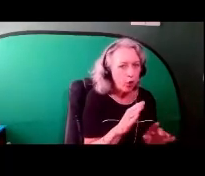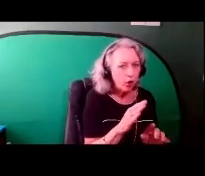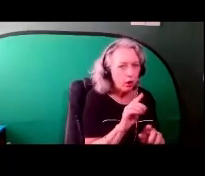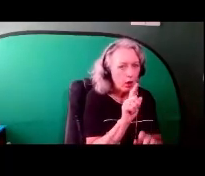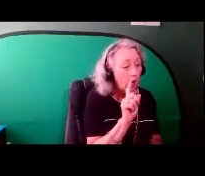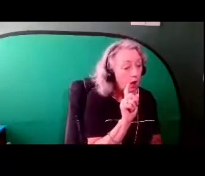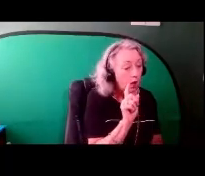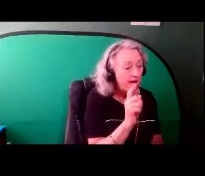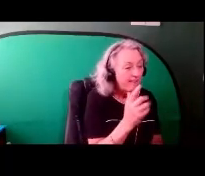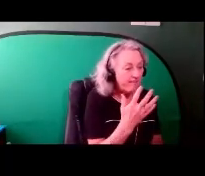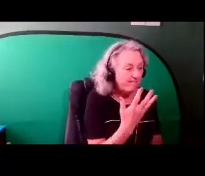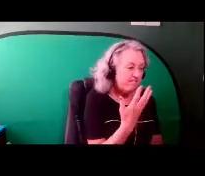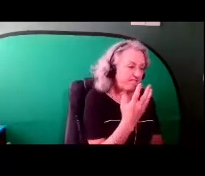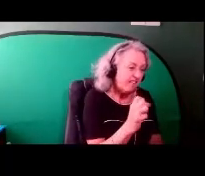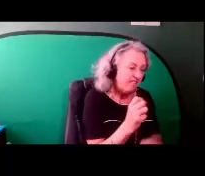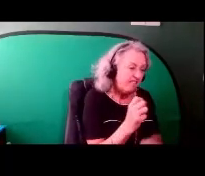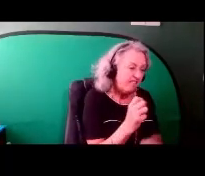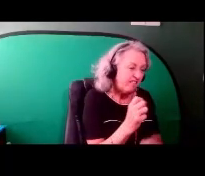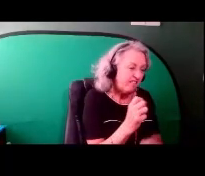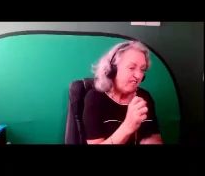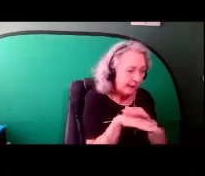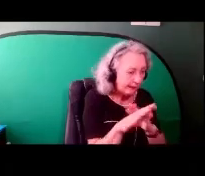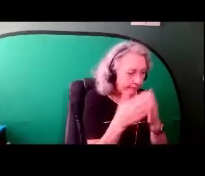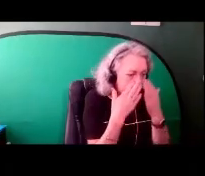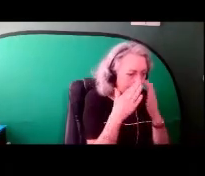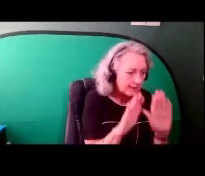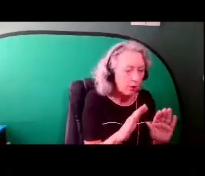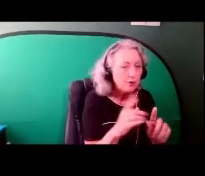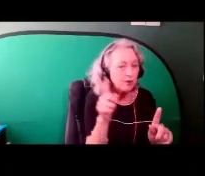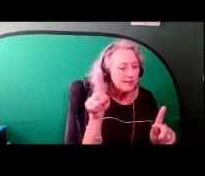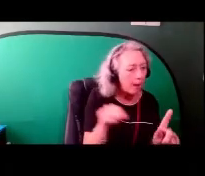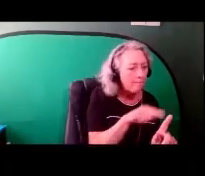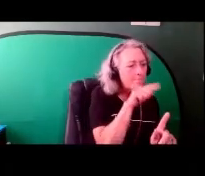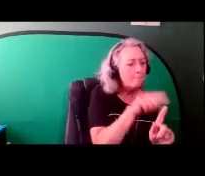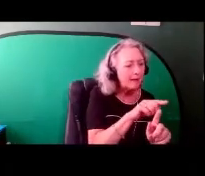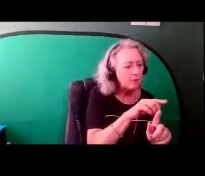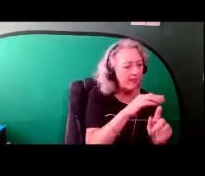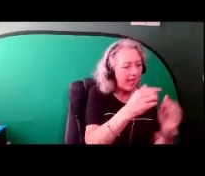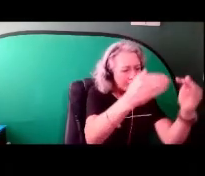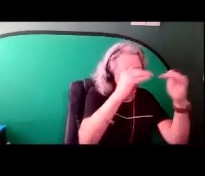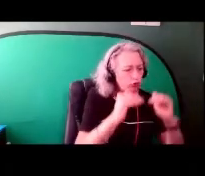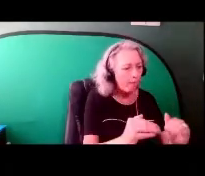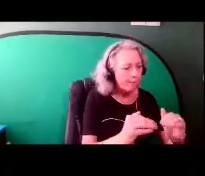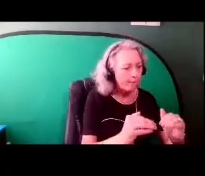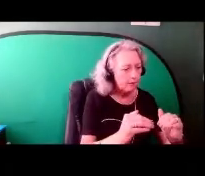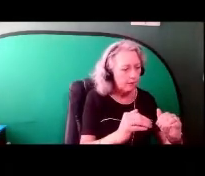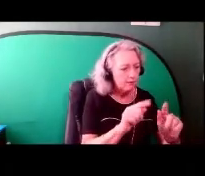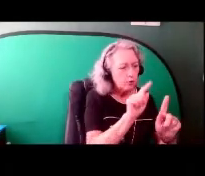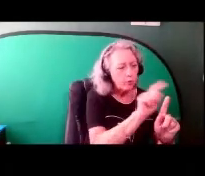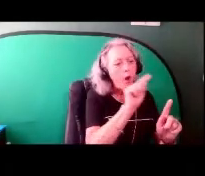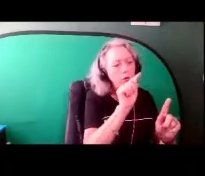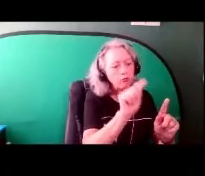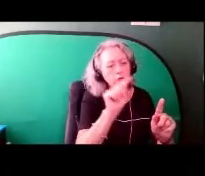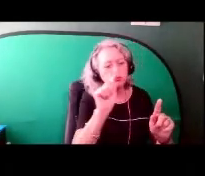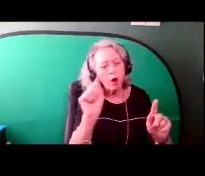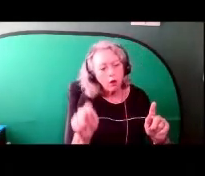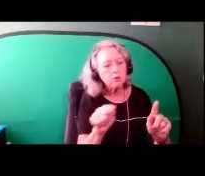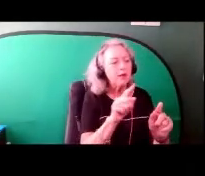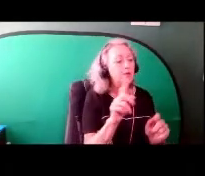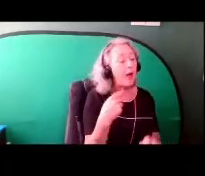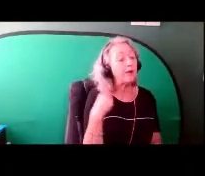tap to open. it's moved all the way back to the left, and it's dropped down a row. So I can just keep swiping